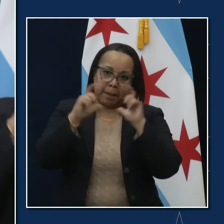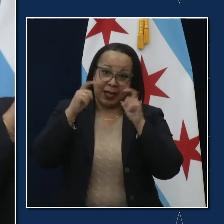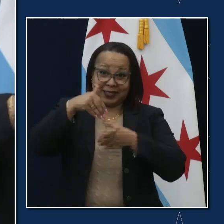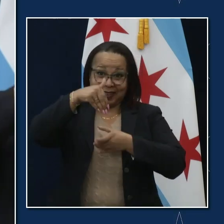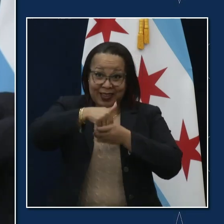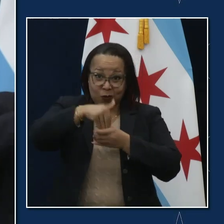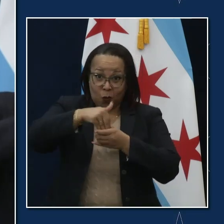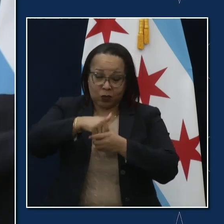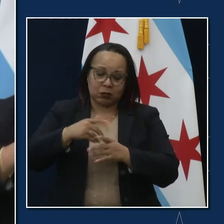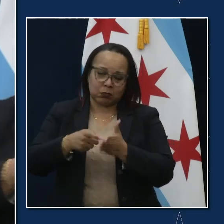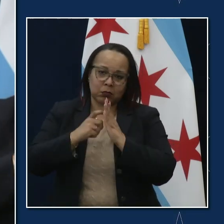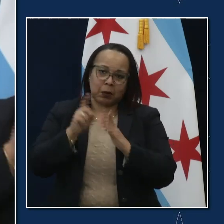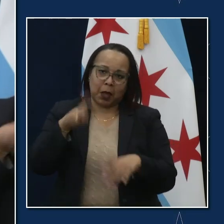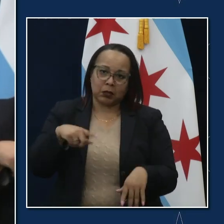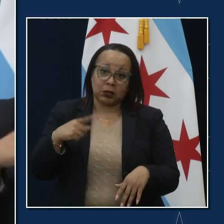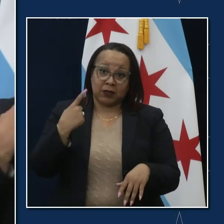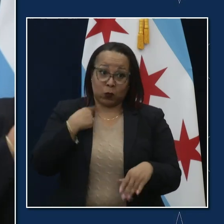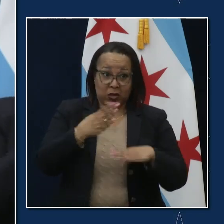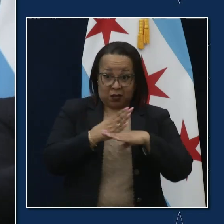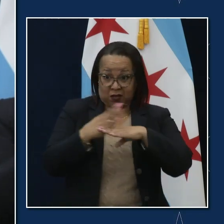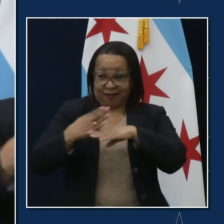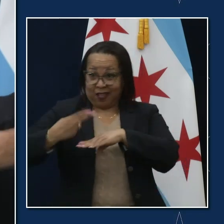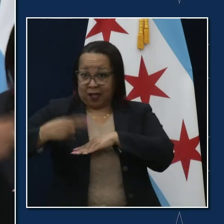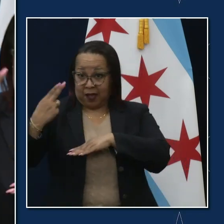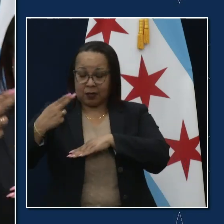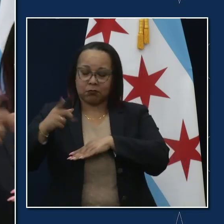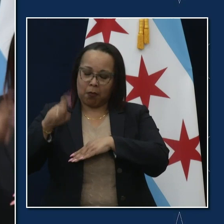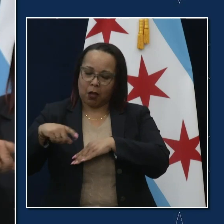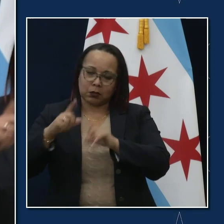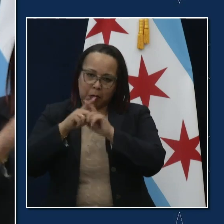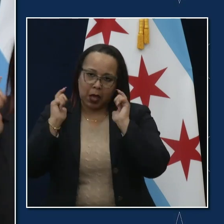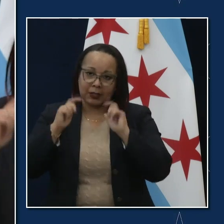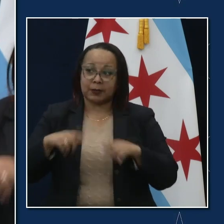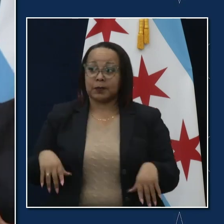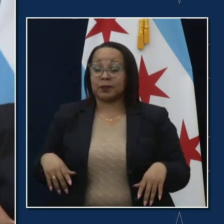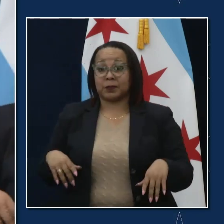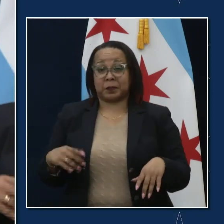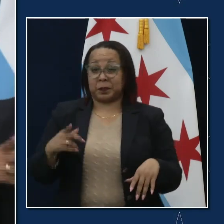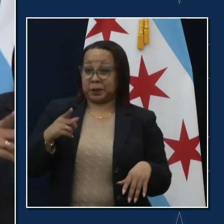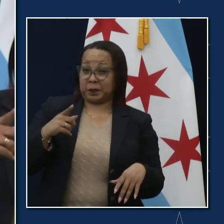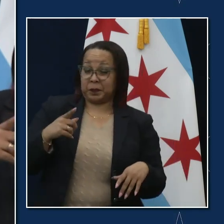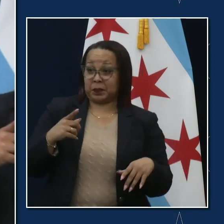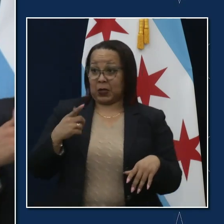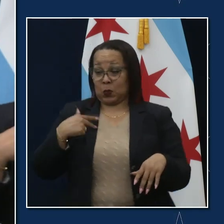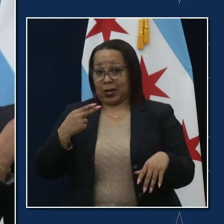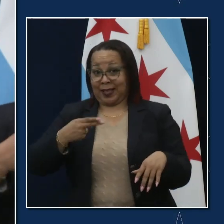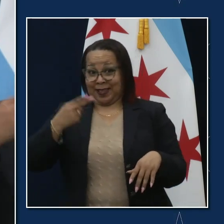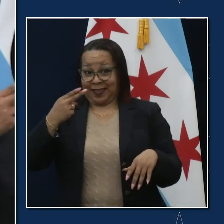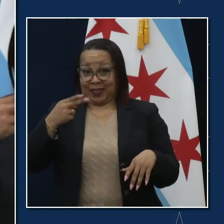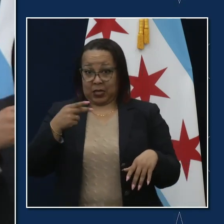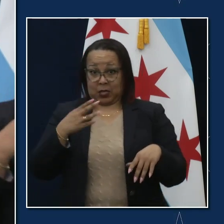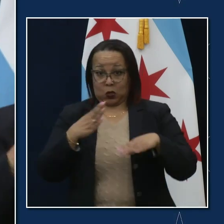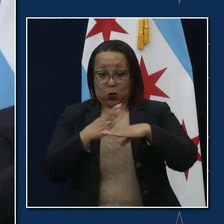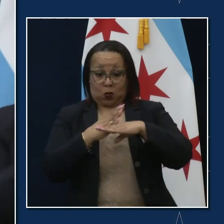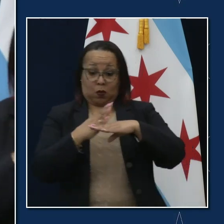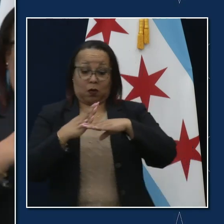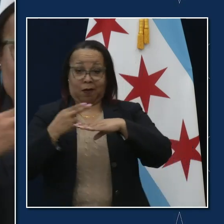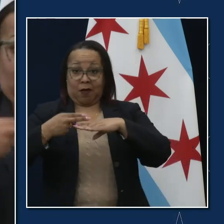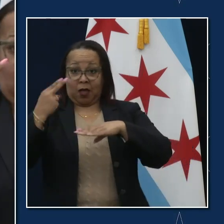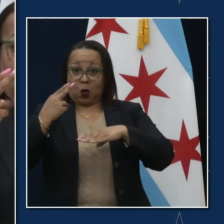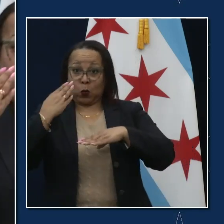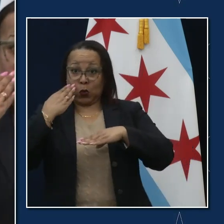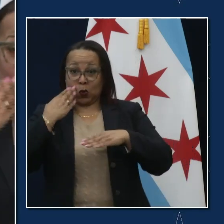indoors, for example, if and when we move to high. We are at high. We know the risk in the